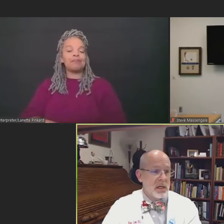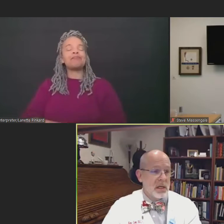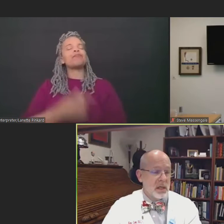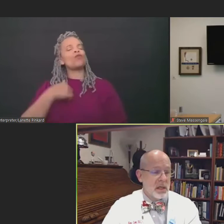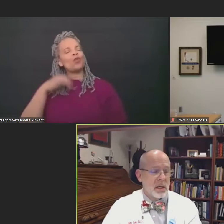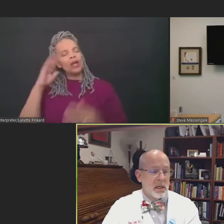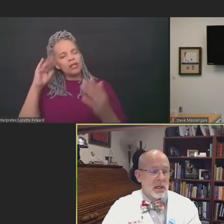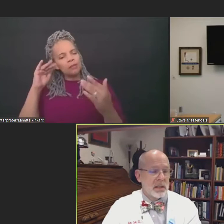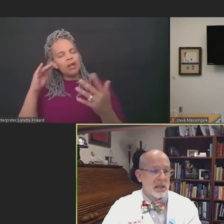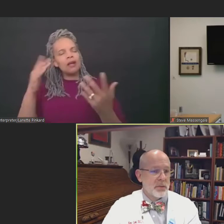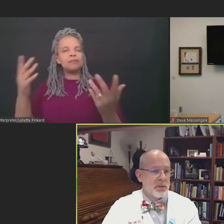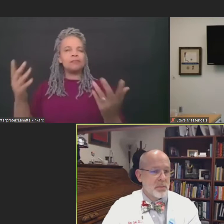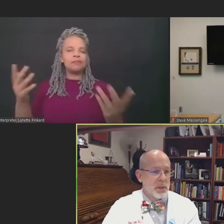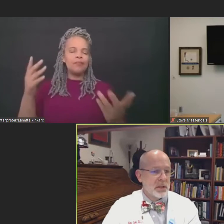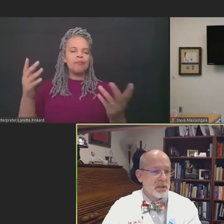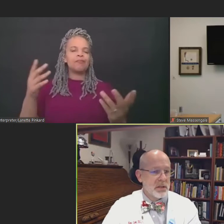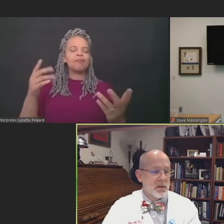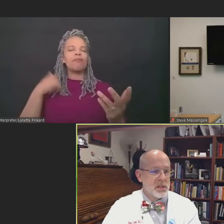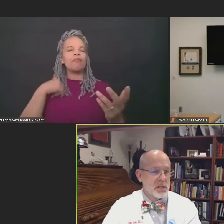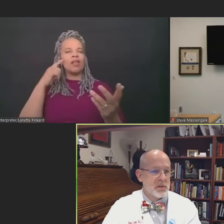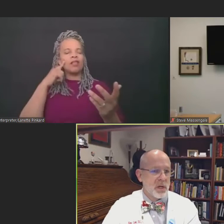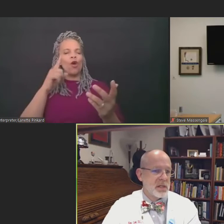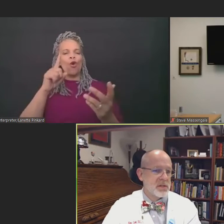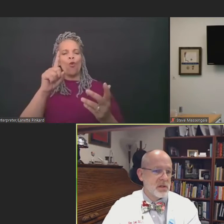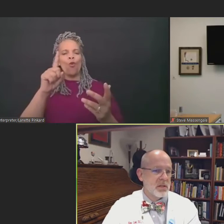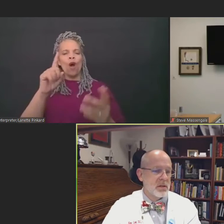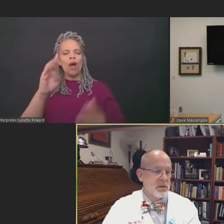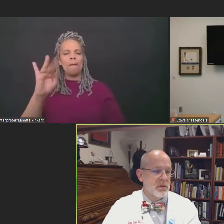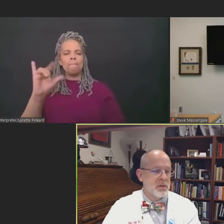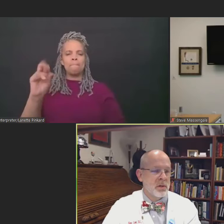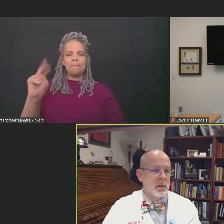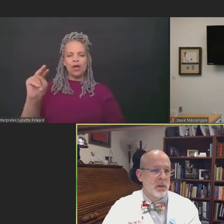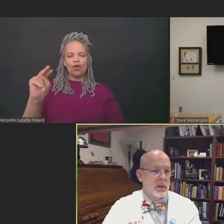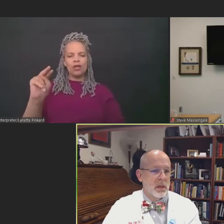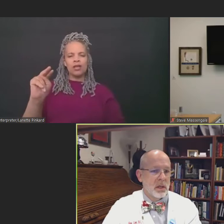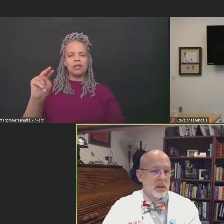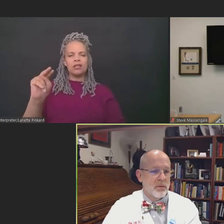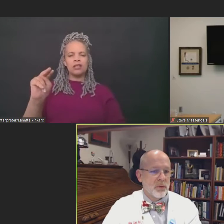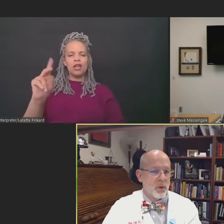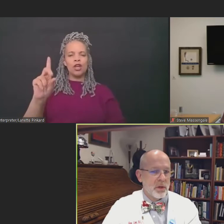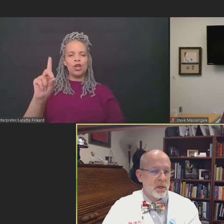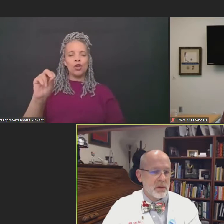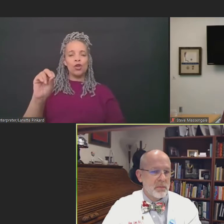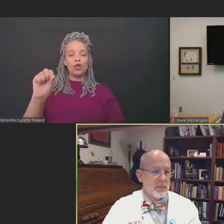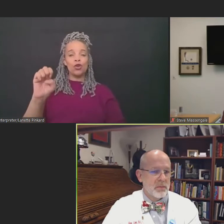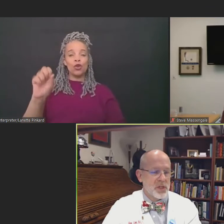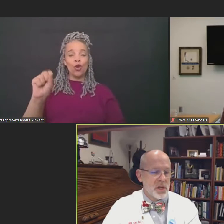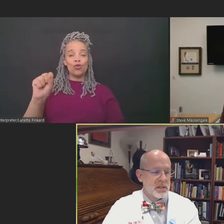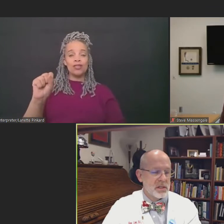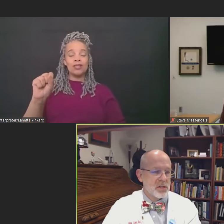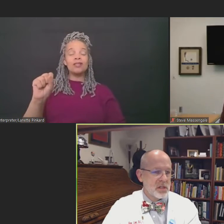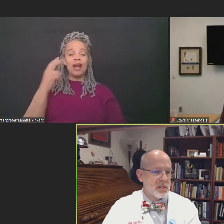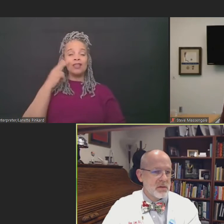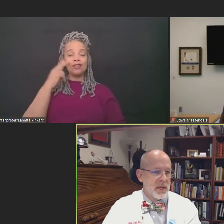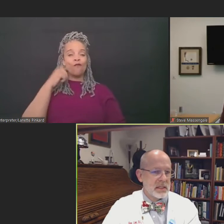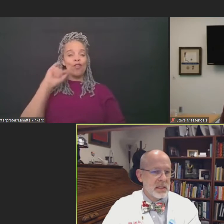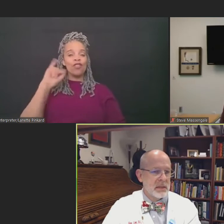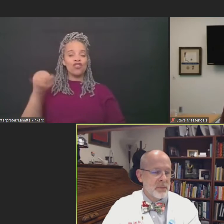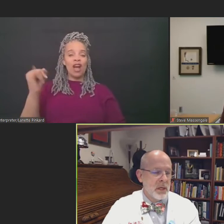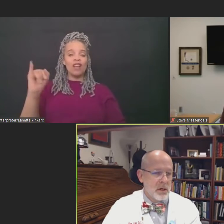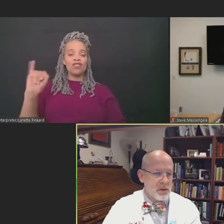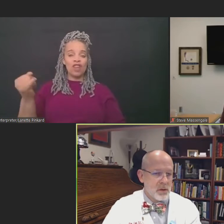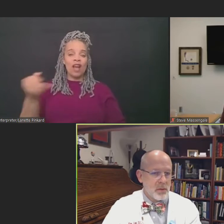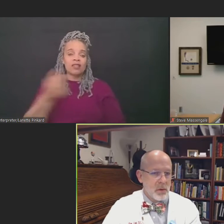be, I think there was 1 billion doses is what I saw in the news for the Johnson & Johnson